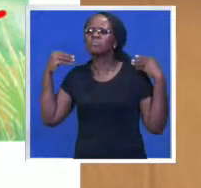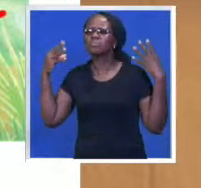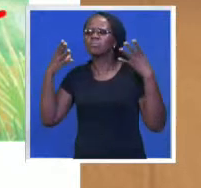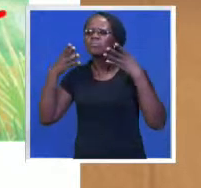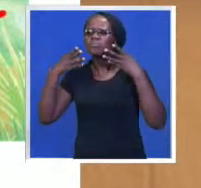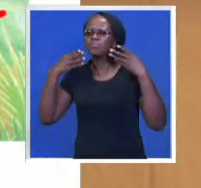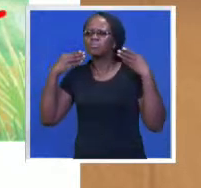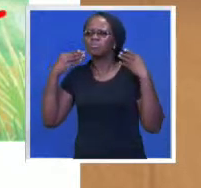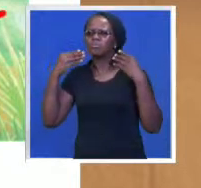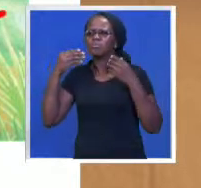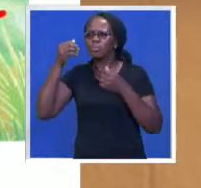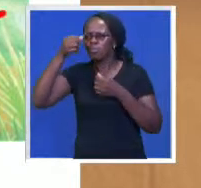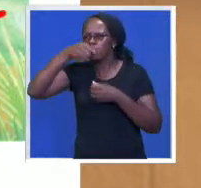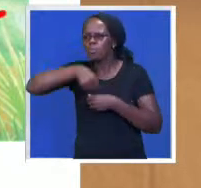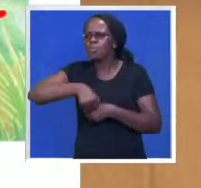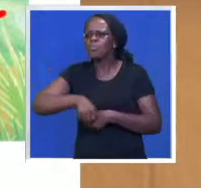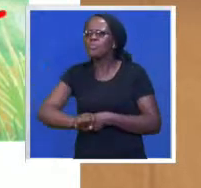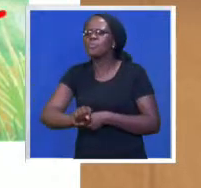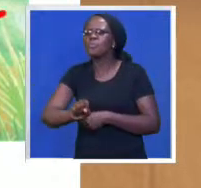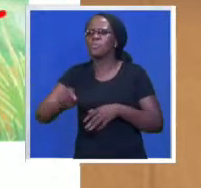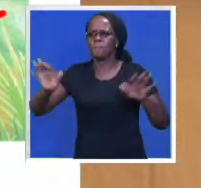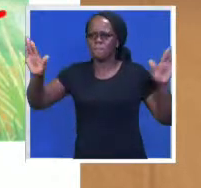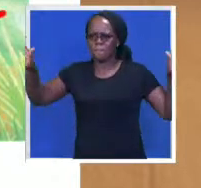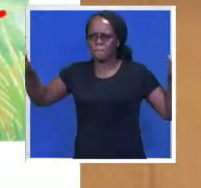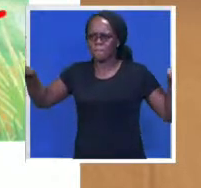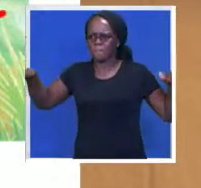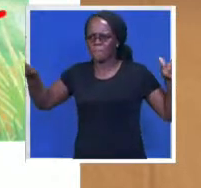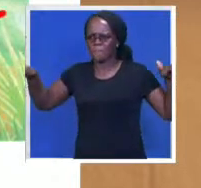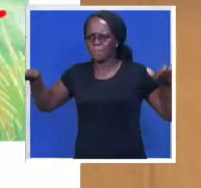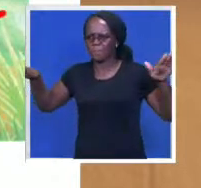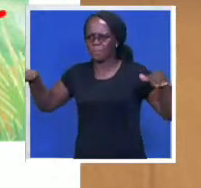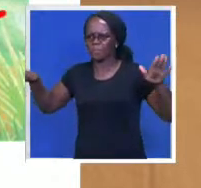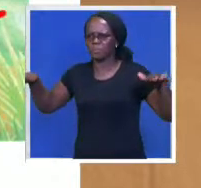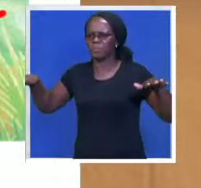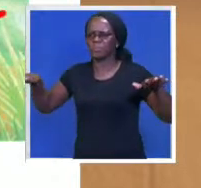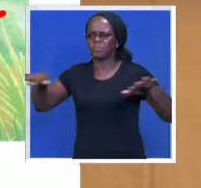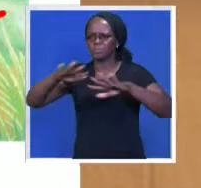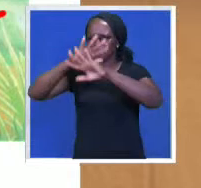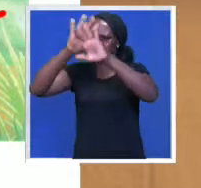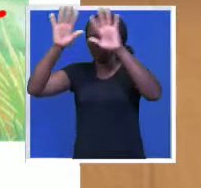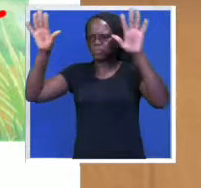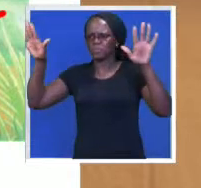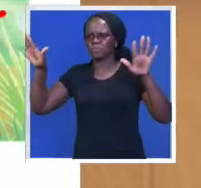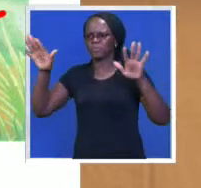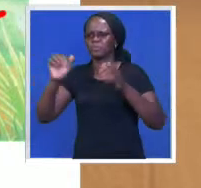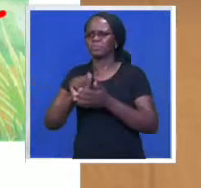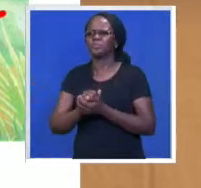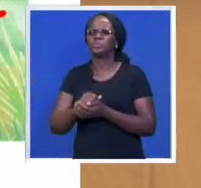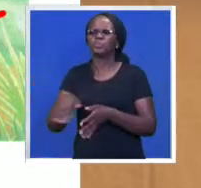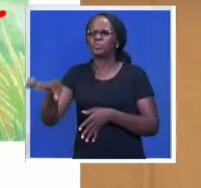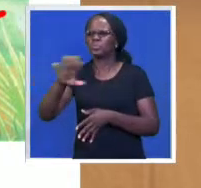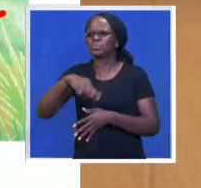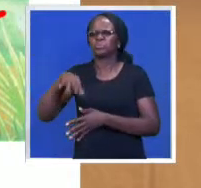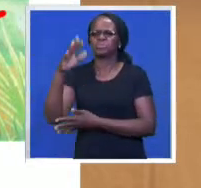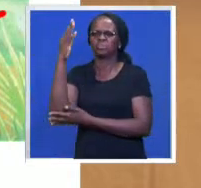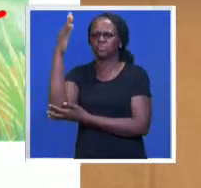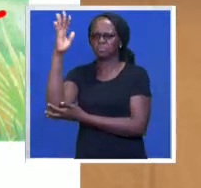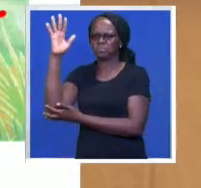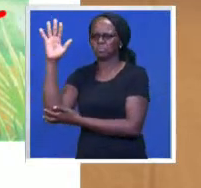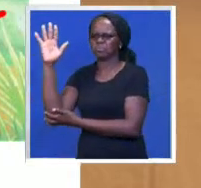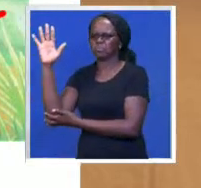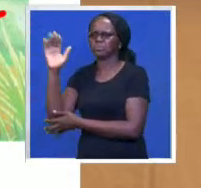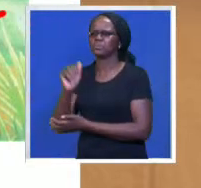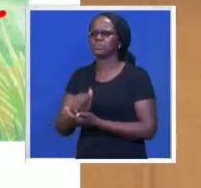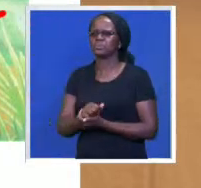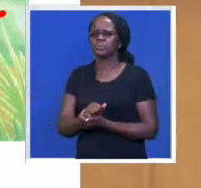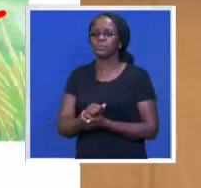another lion. We have a bird over the sky. And we have trees and on all forms of vegetation.